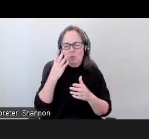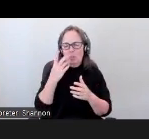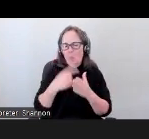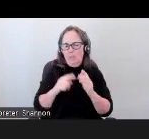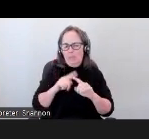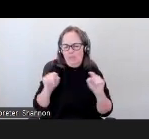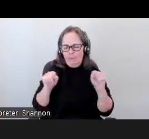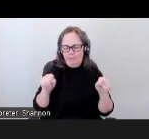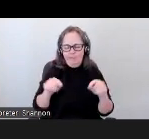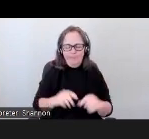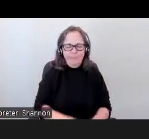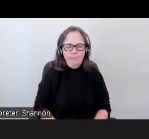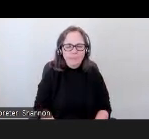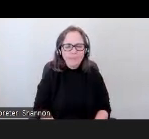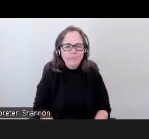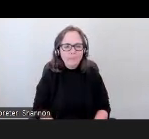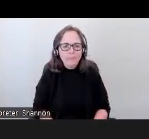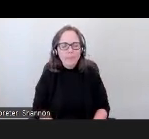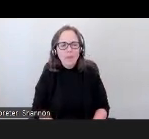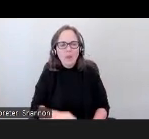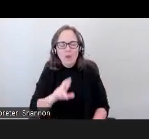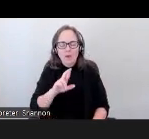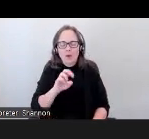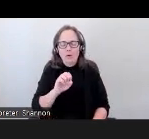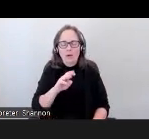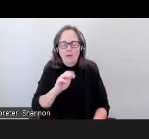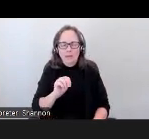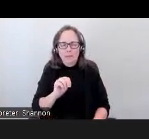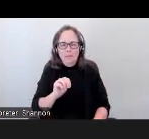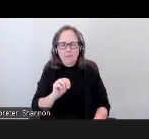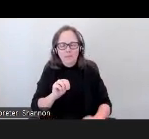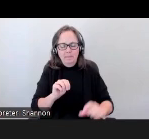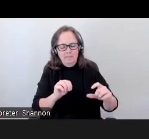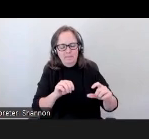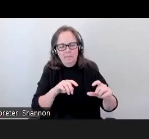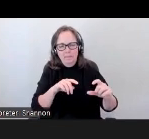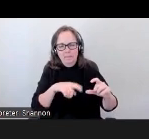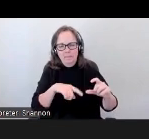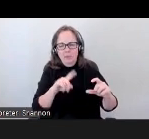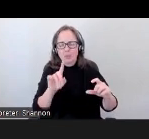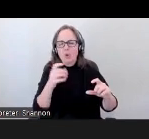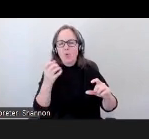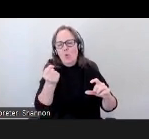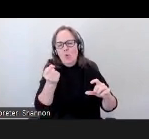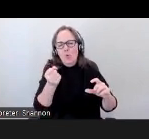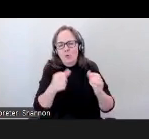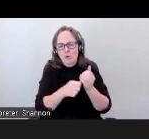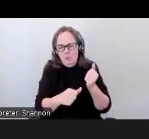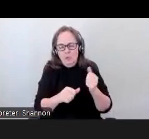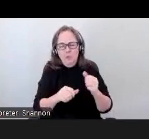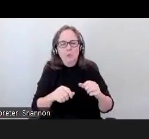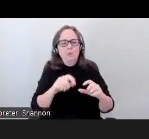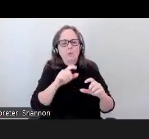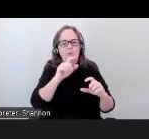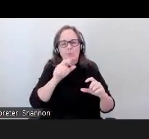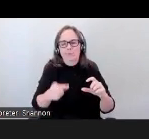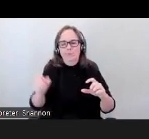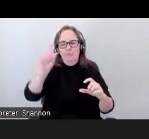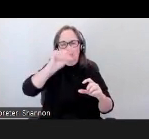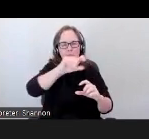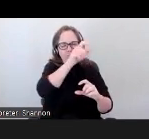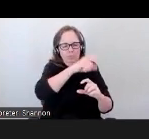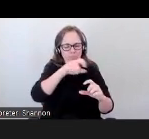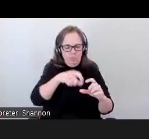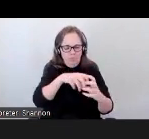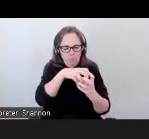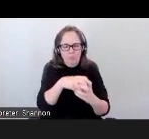of rectal cancer. So rectum is a reservoir for your stool. So stool goes to the colon, it bulks up, and